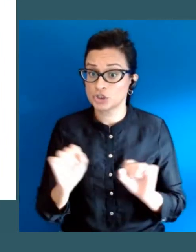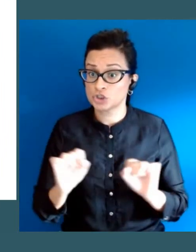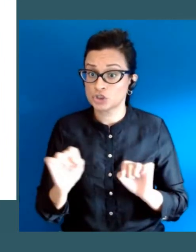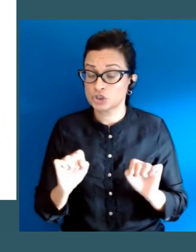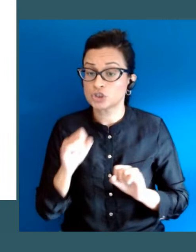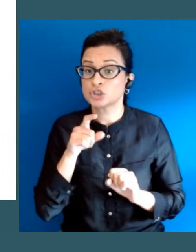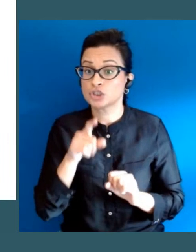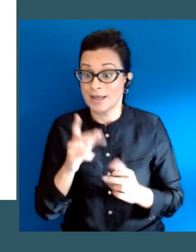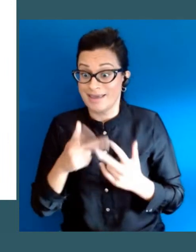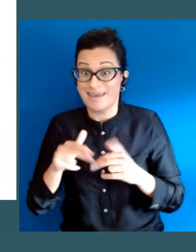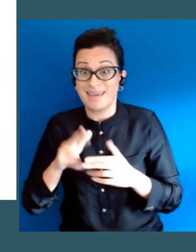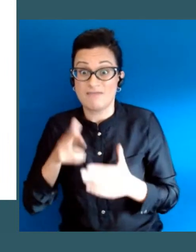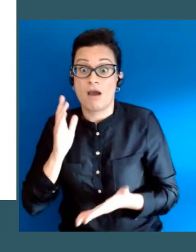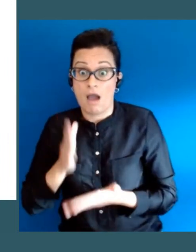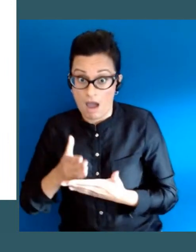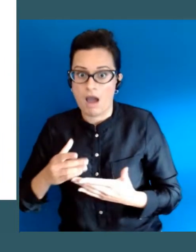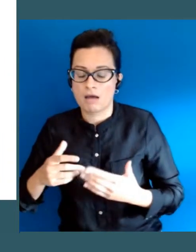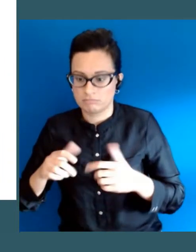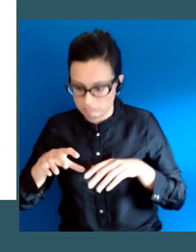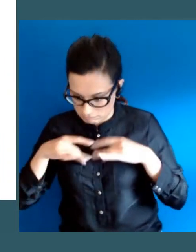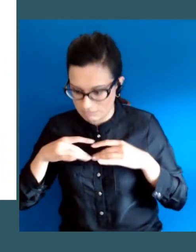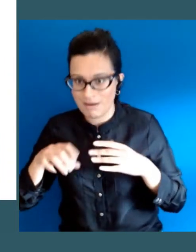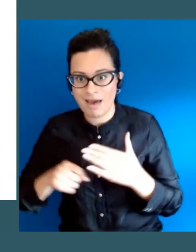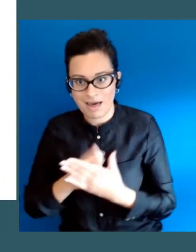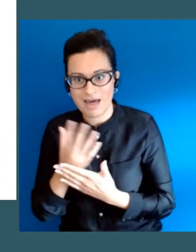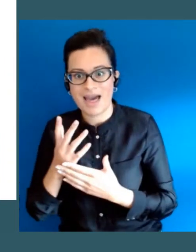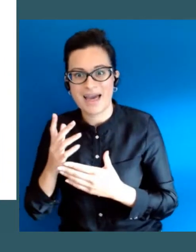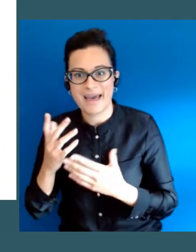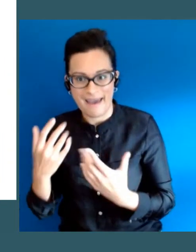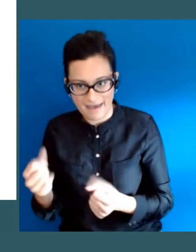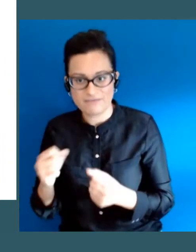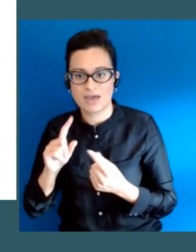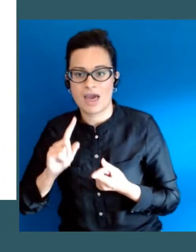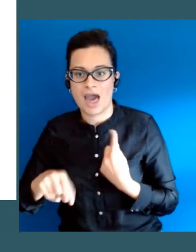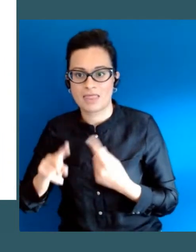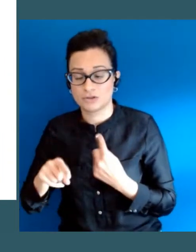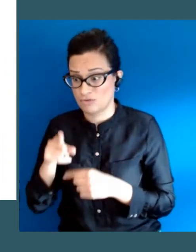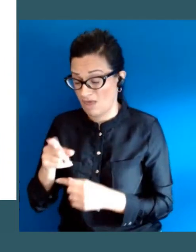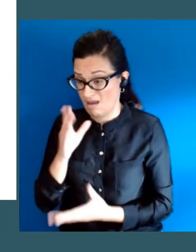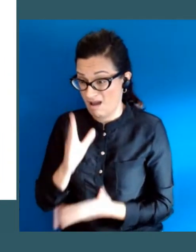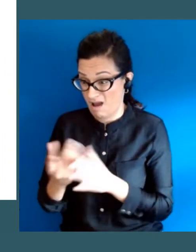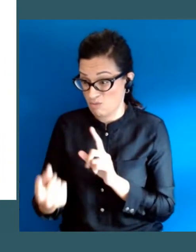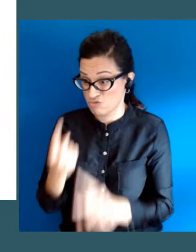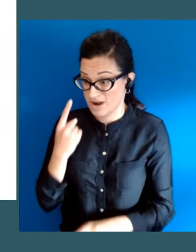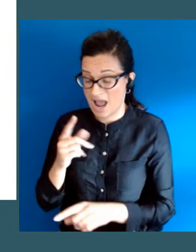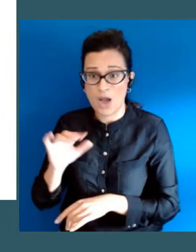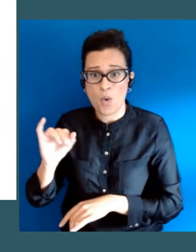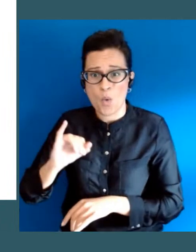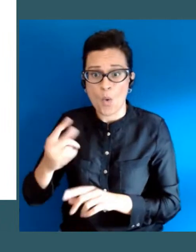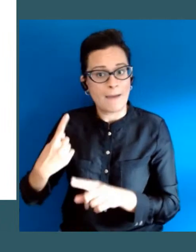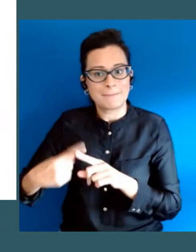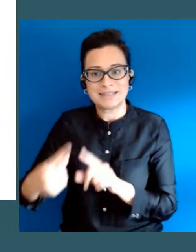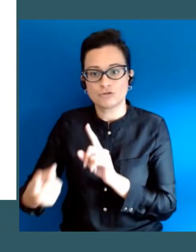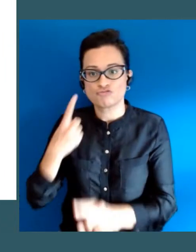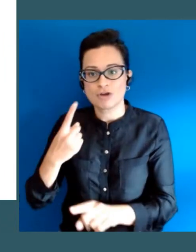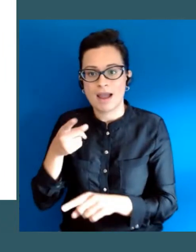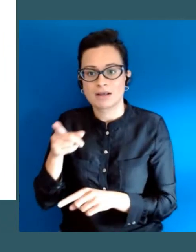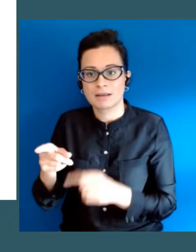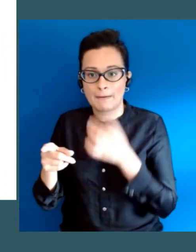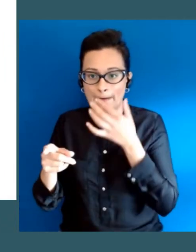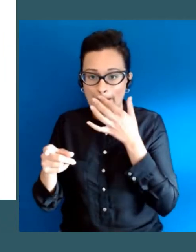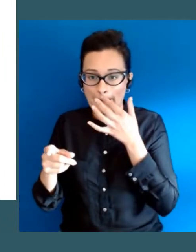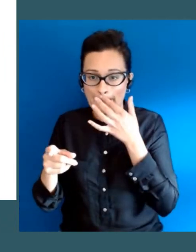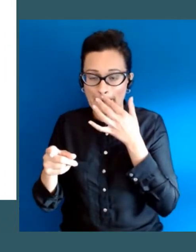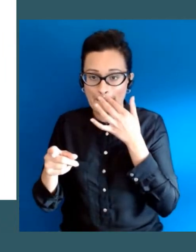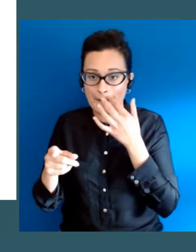developed allergy and have got a convincing reaction, which is an immediate reaction, then the tables